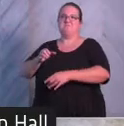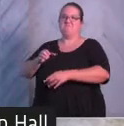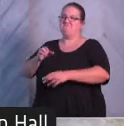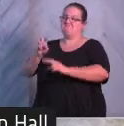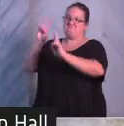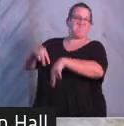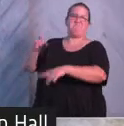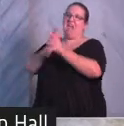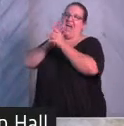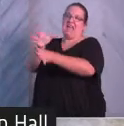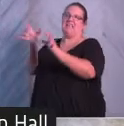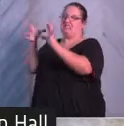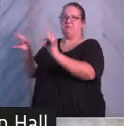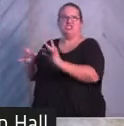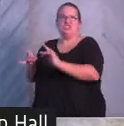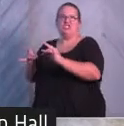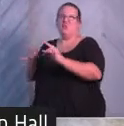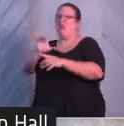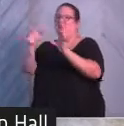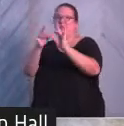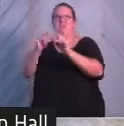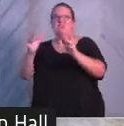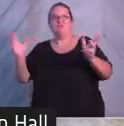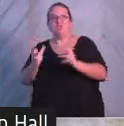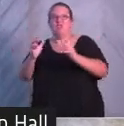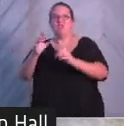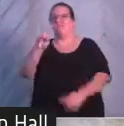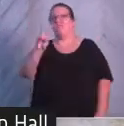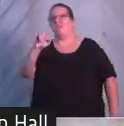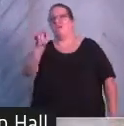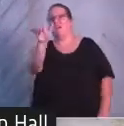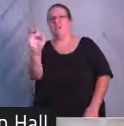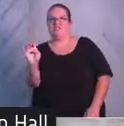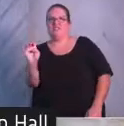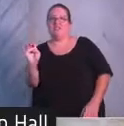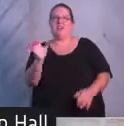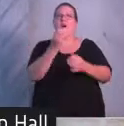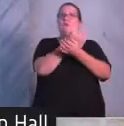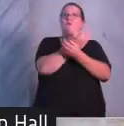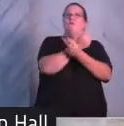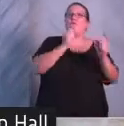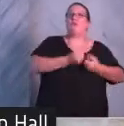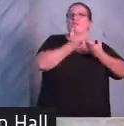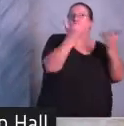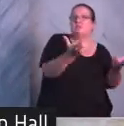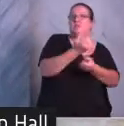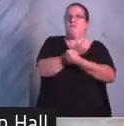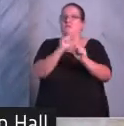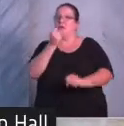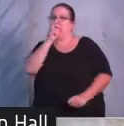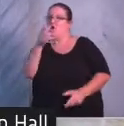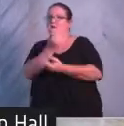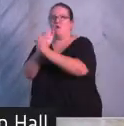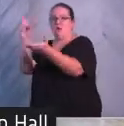speech that incites violence on social media. When we called free speech and freedom of expression and a free press are